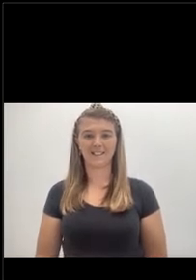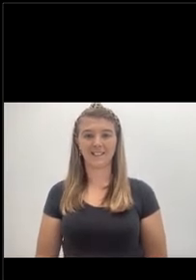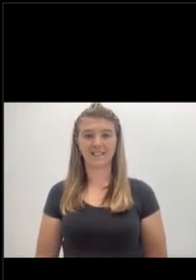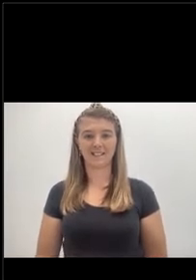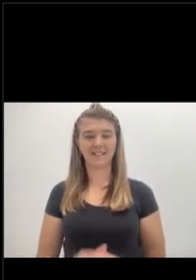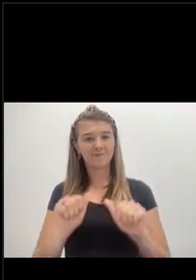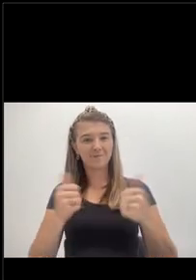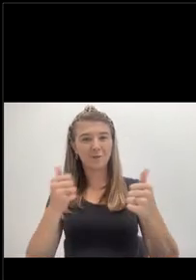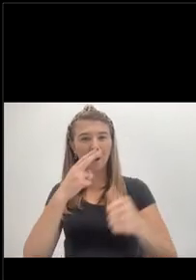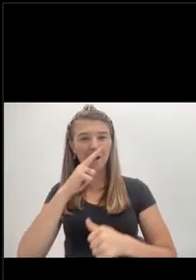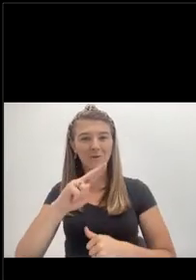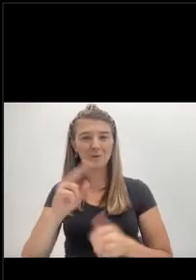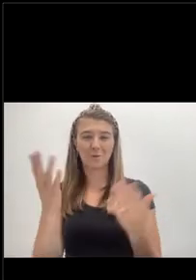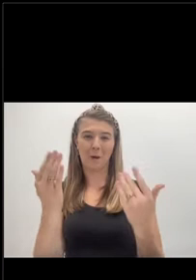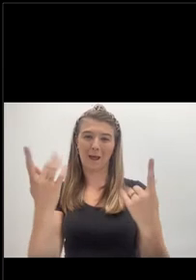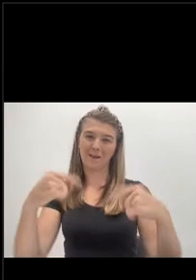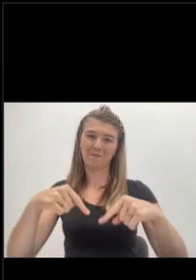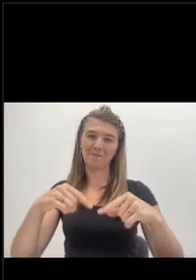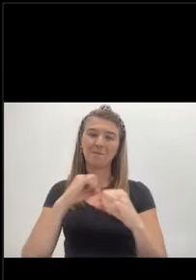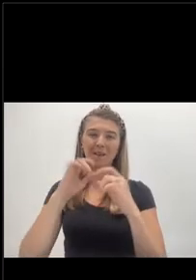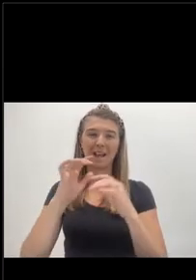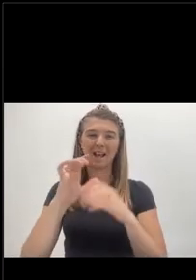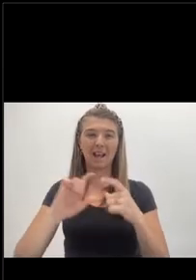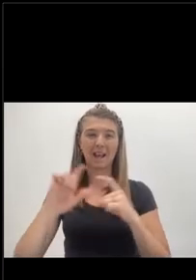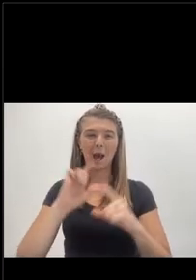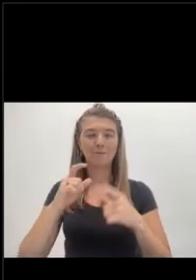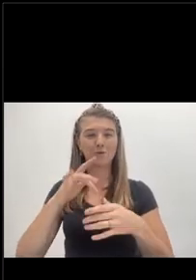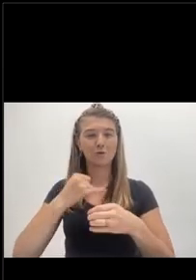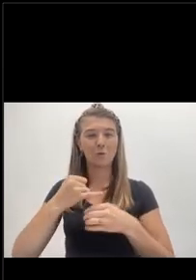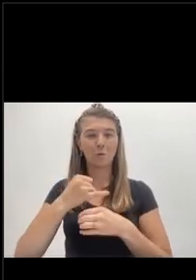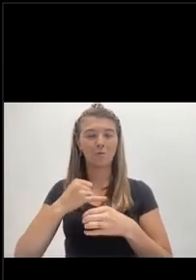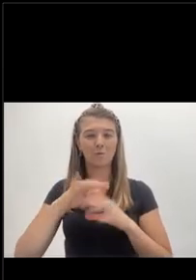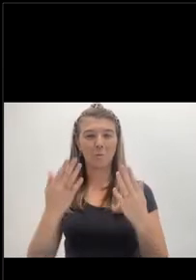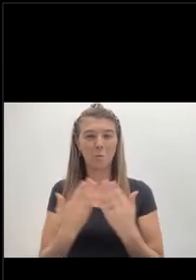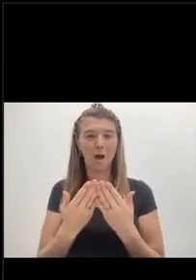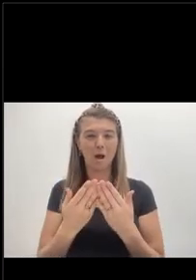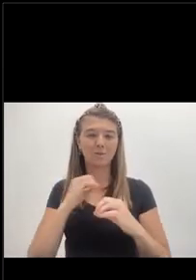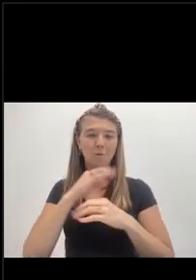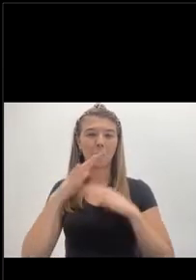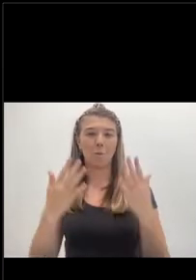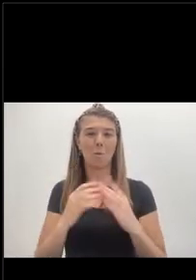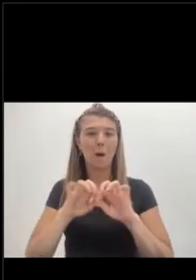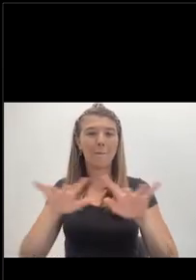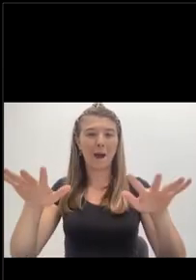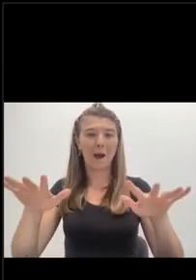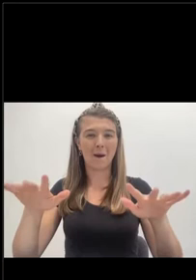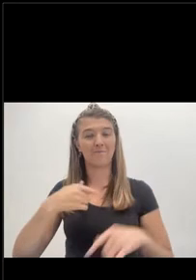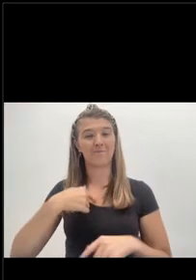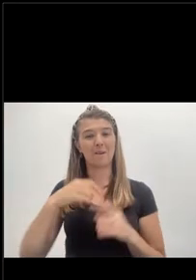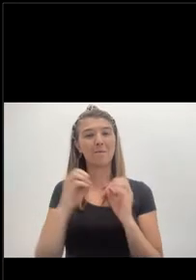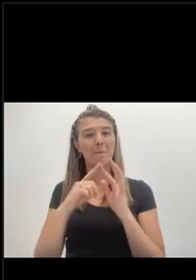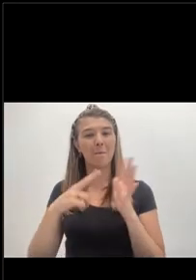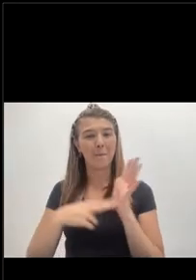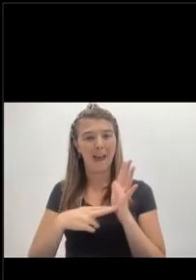Afternoon and welcome to this Chemistry World webinar. I'm Ben Valsler, Chemistry World's digital editor. The other person you can see on screen